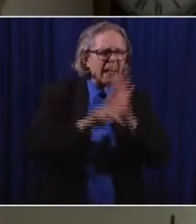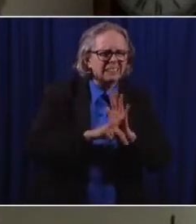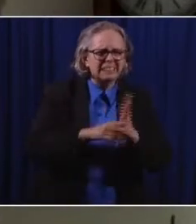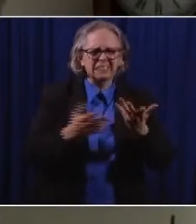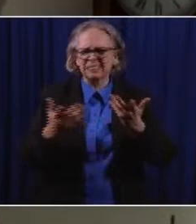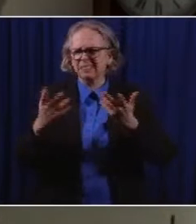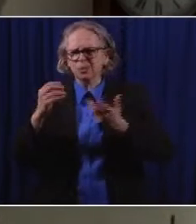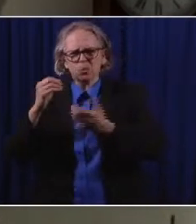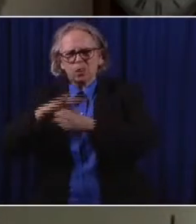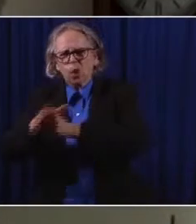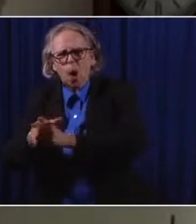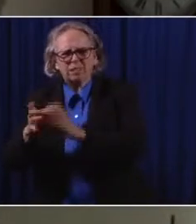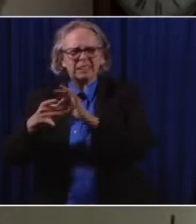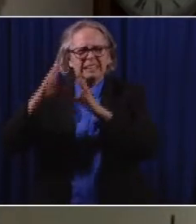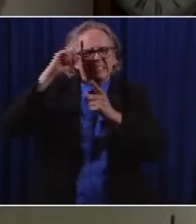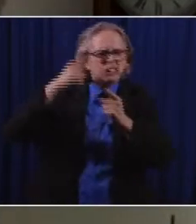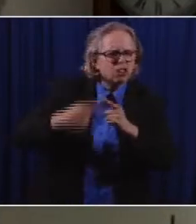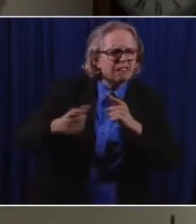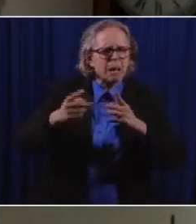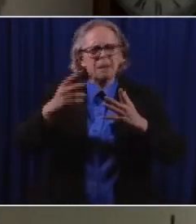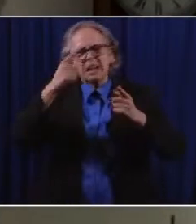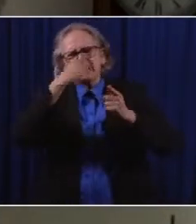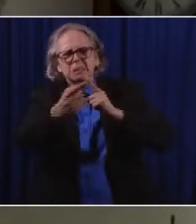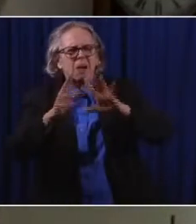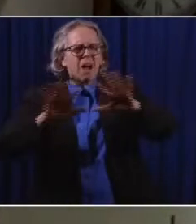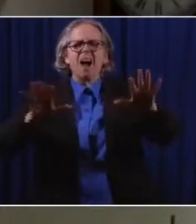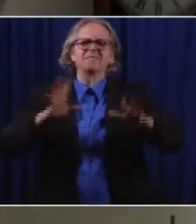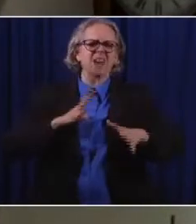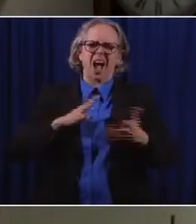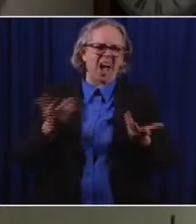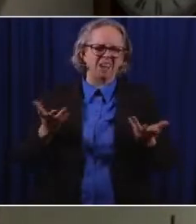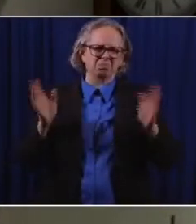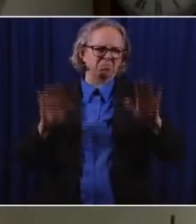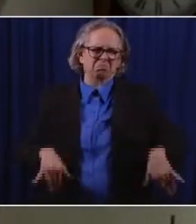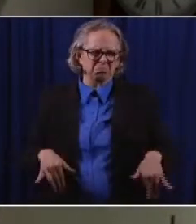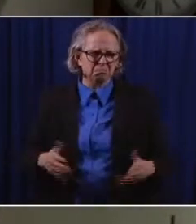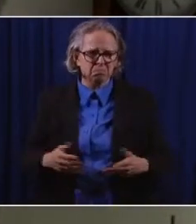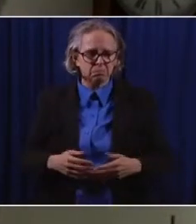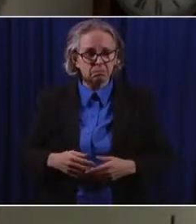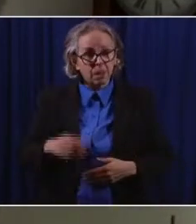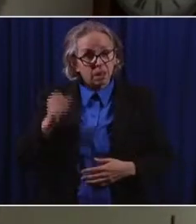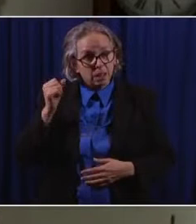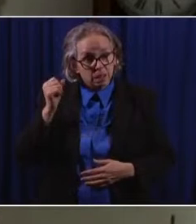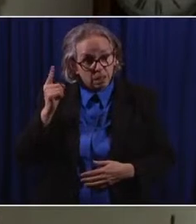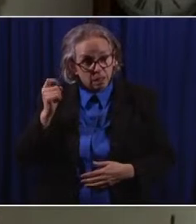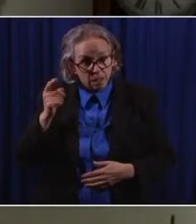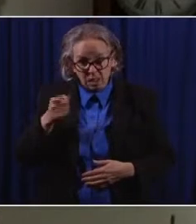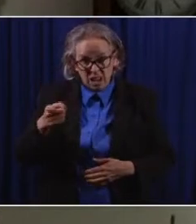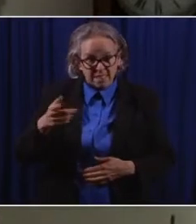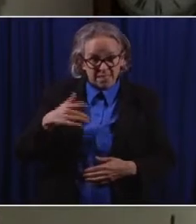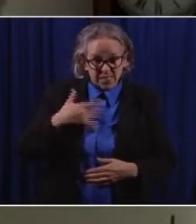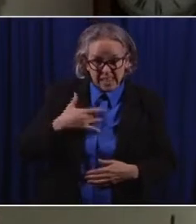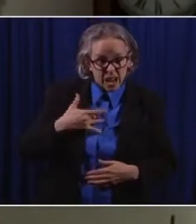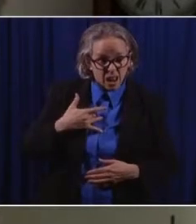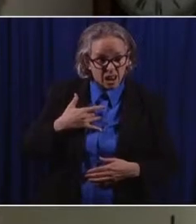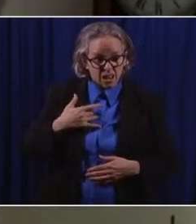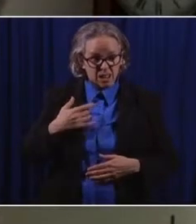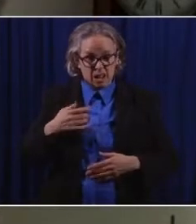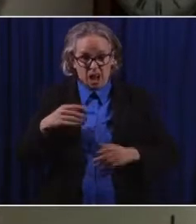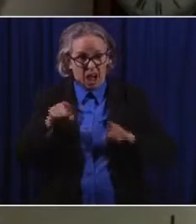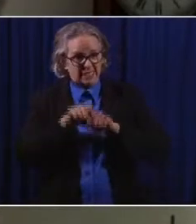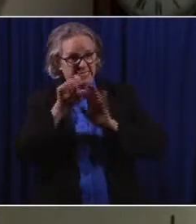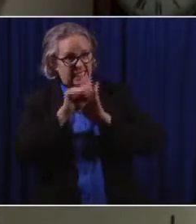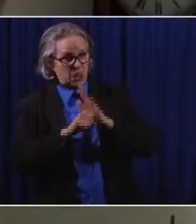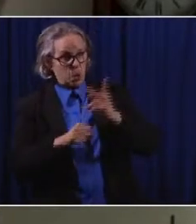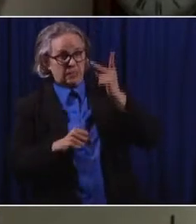this is wrong, my position is that is wrong. But no governor of the state is going to stand up here and say that, or have any intention,